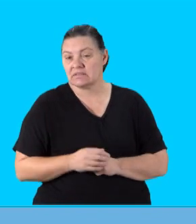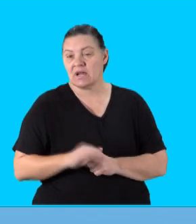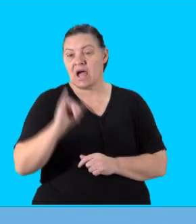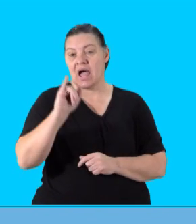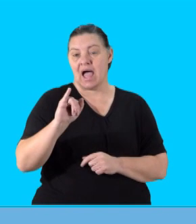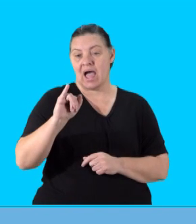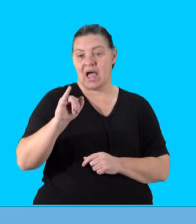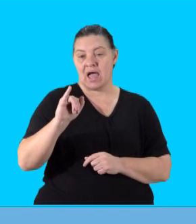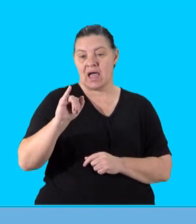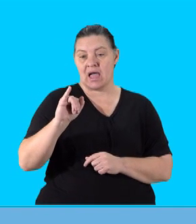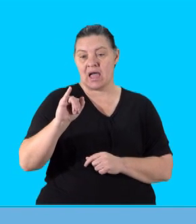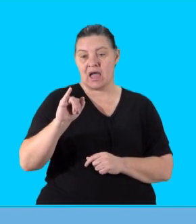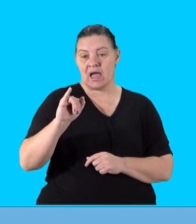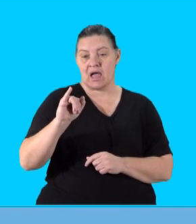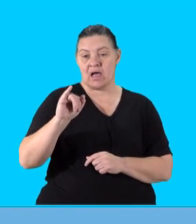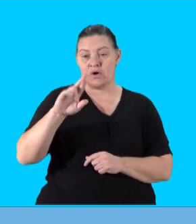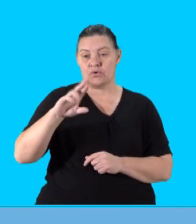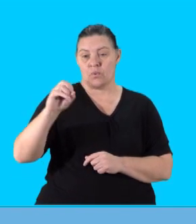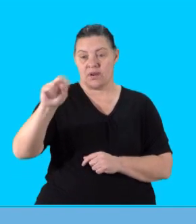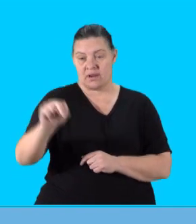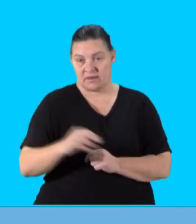be iron,